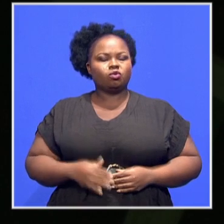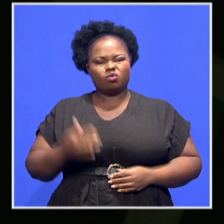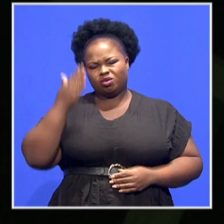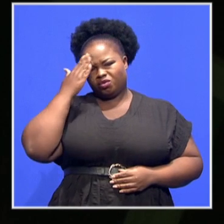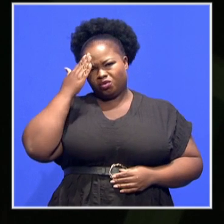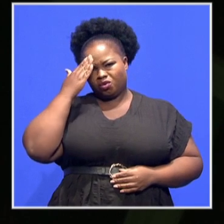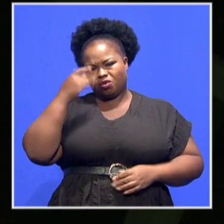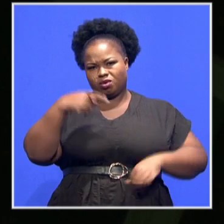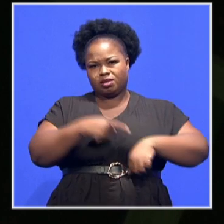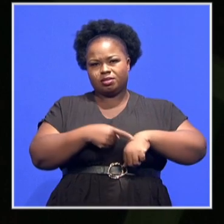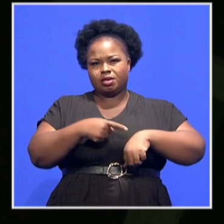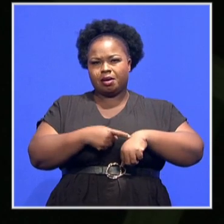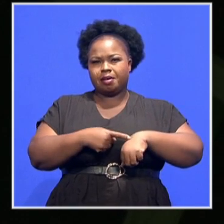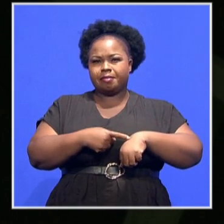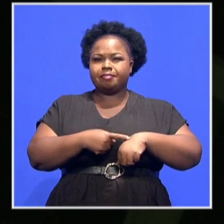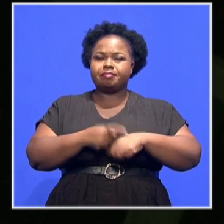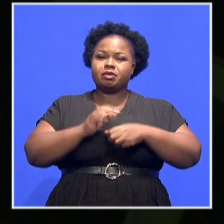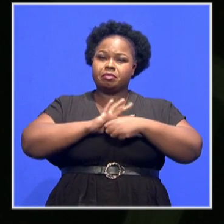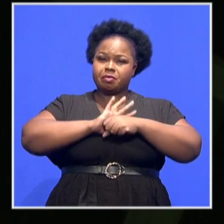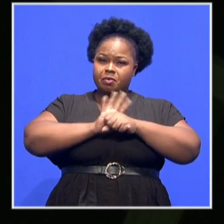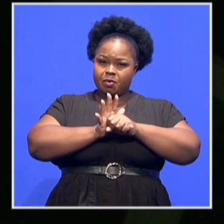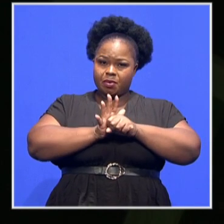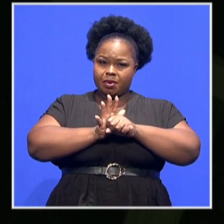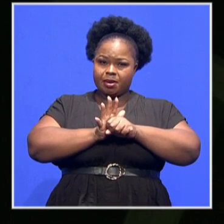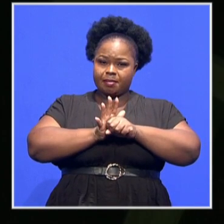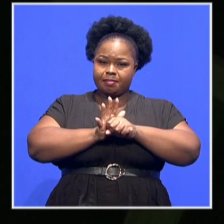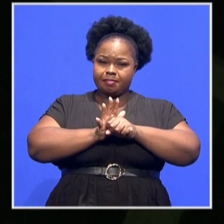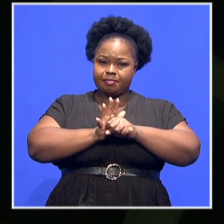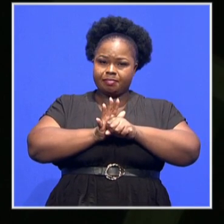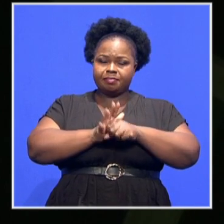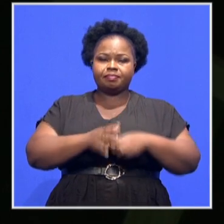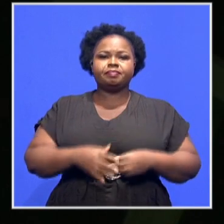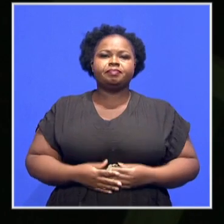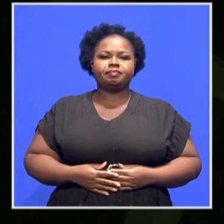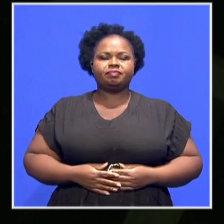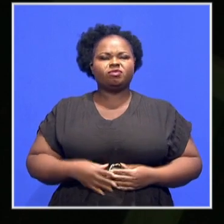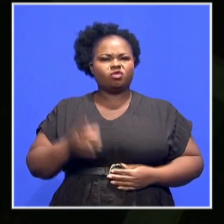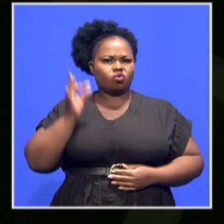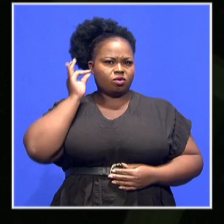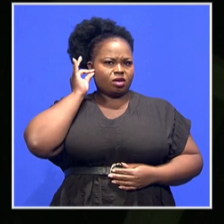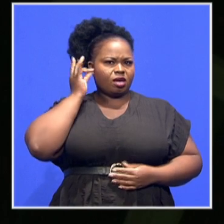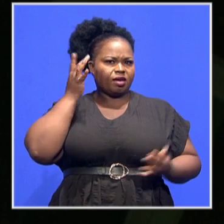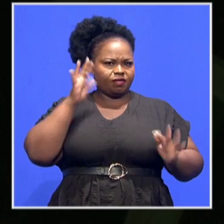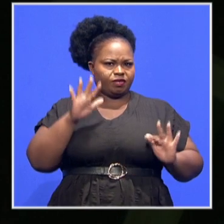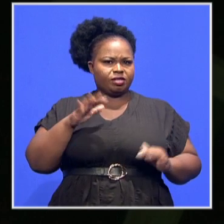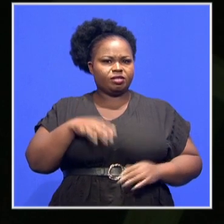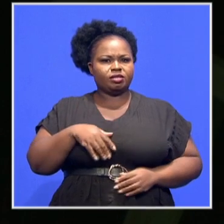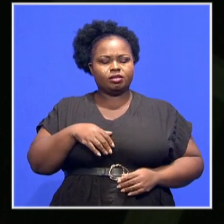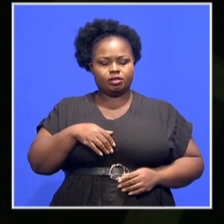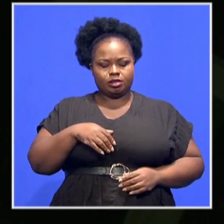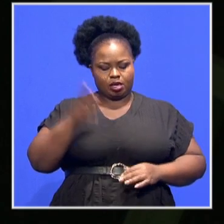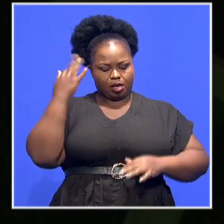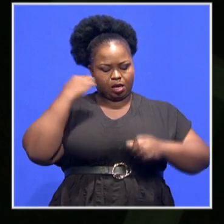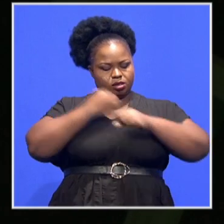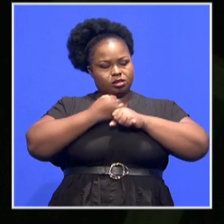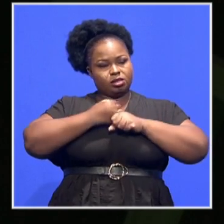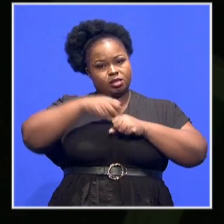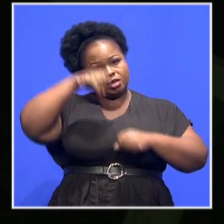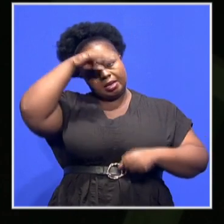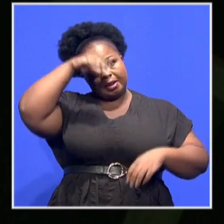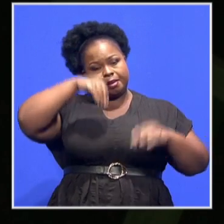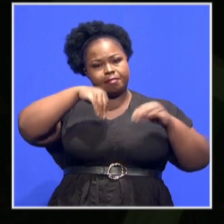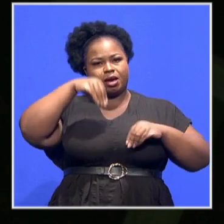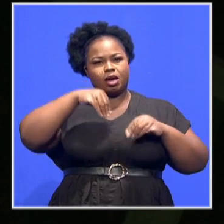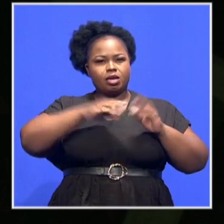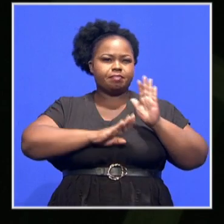COVID-19. As we have heard, mining production in South Africa last year reached a